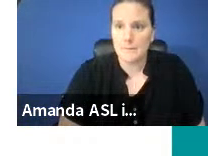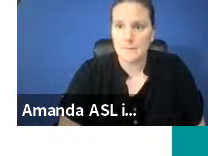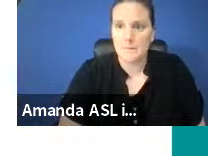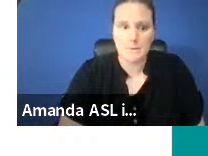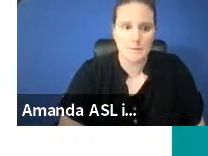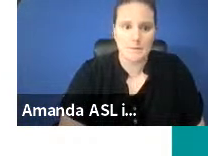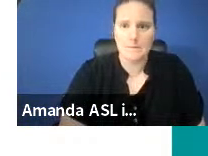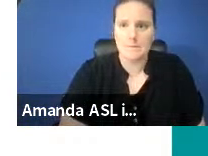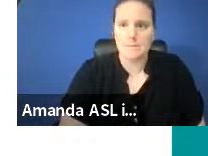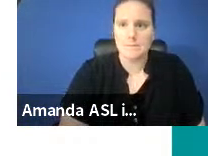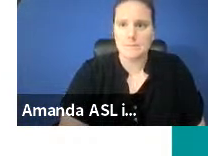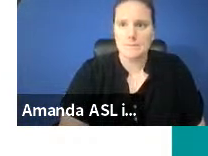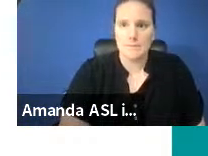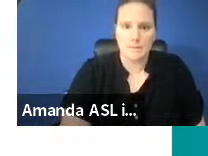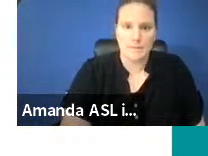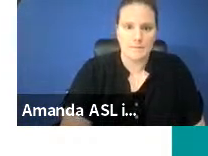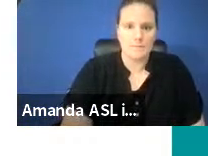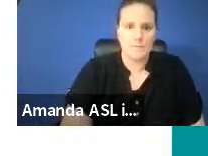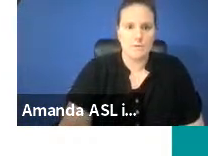So we,